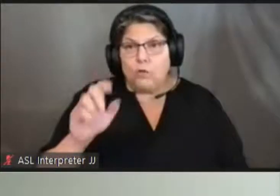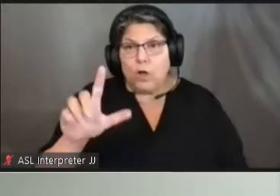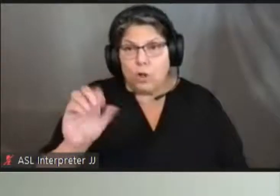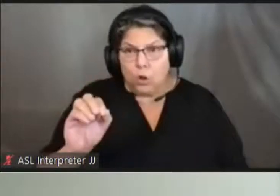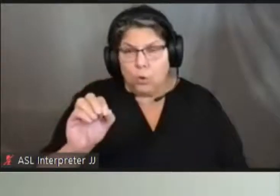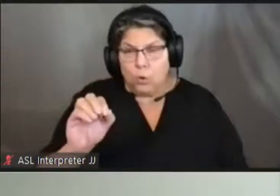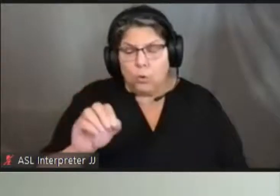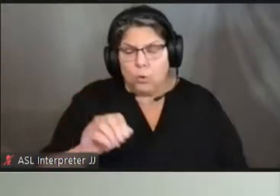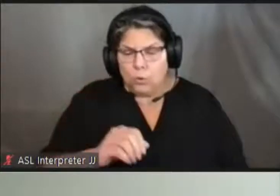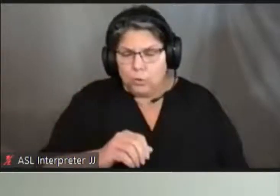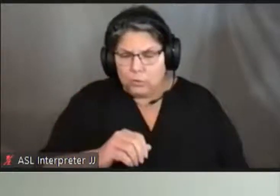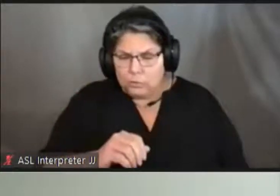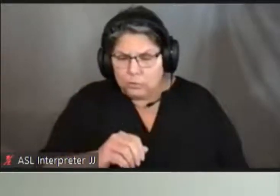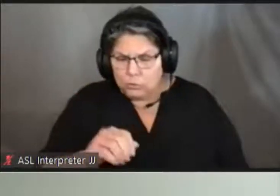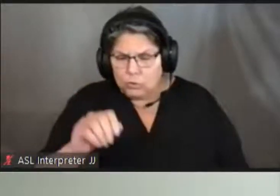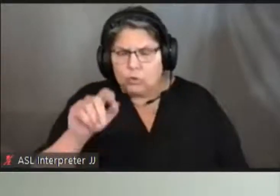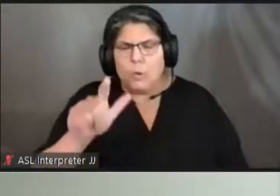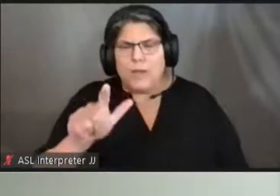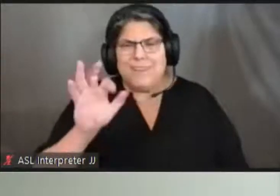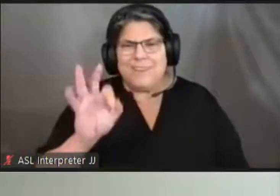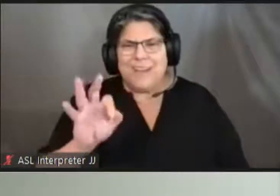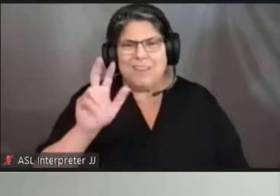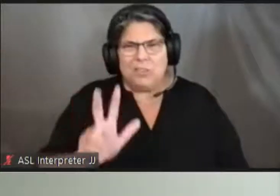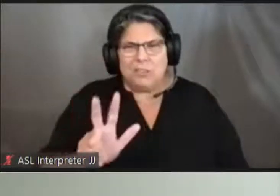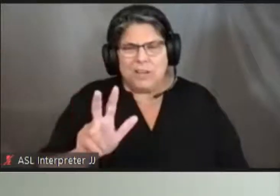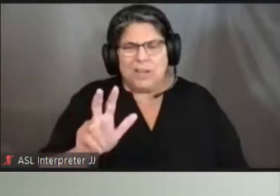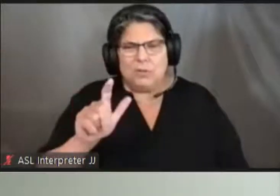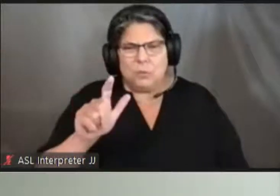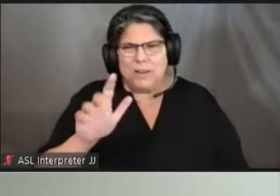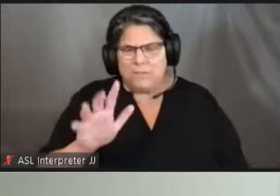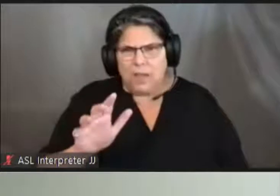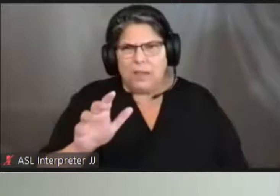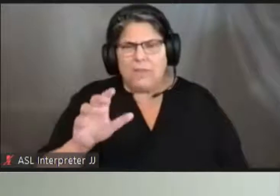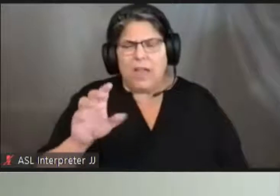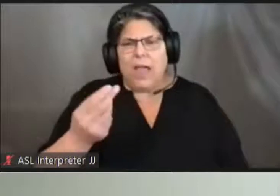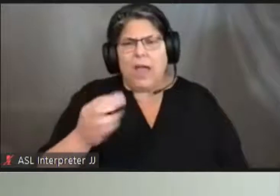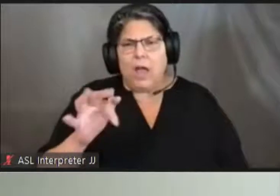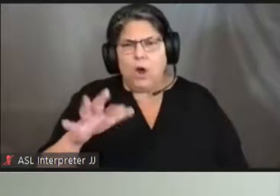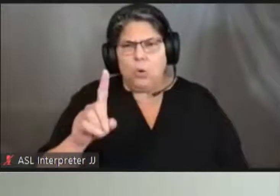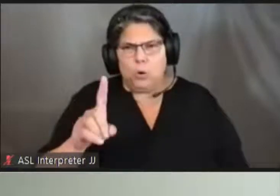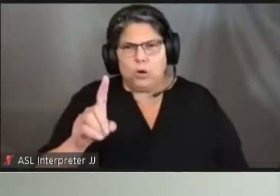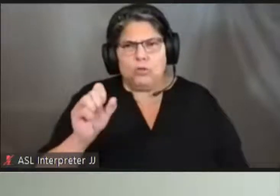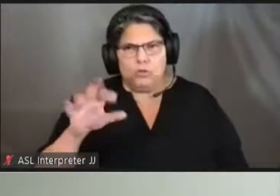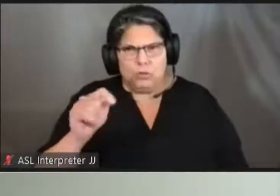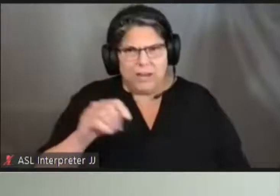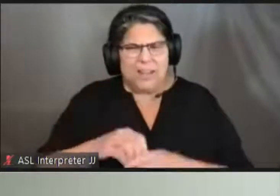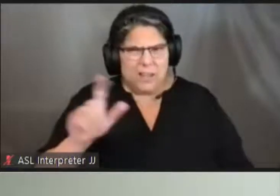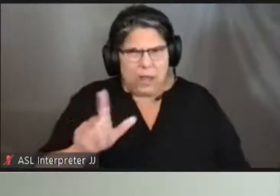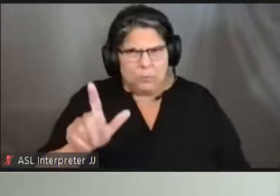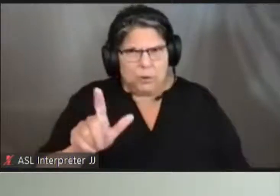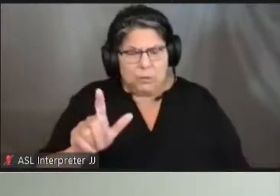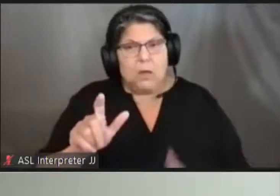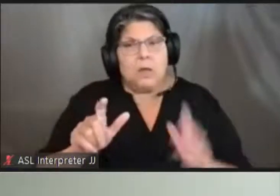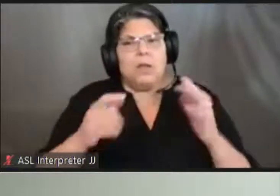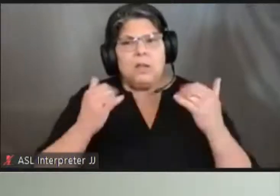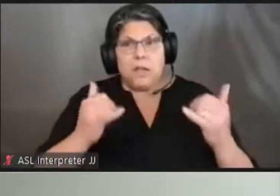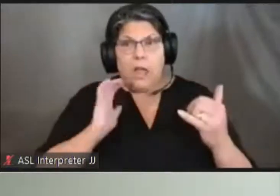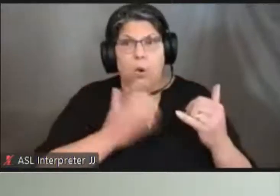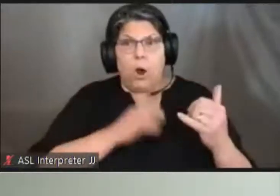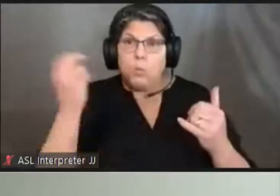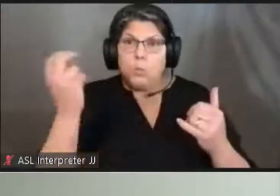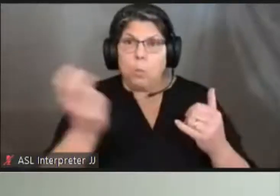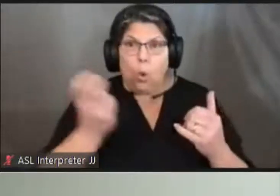23925 Howard Street in the Round Valley Library. We've been able to negotiate a more efficient mobile team